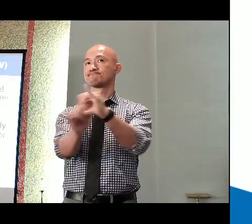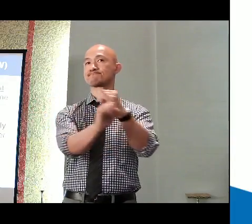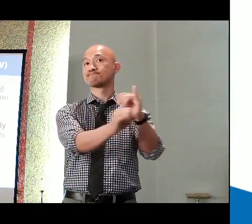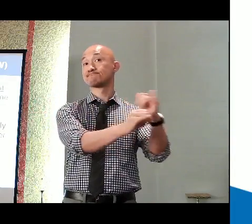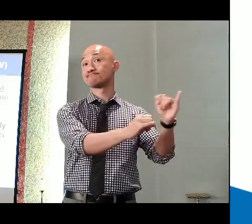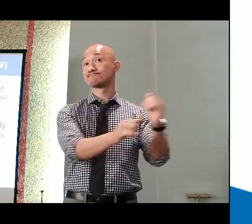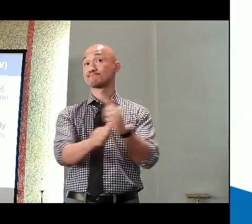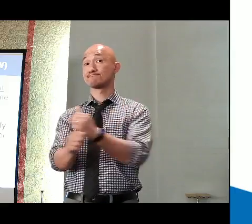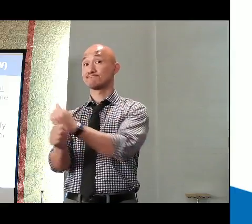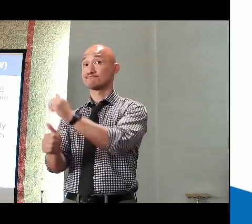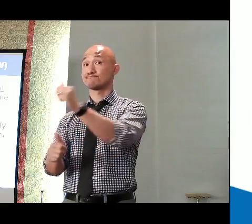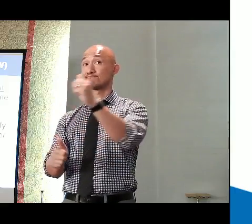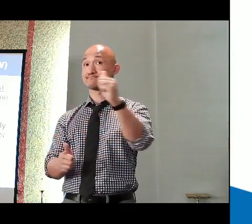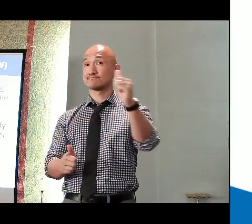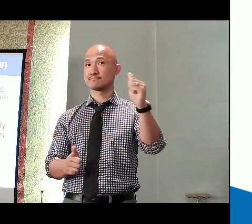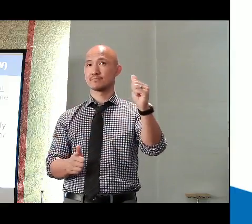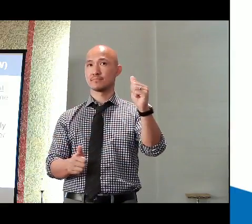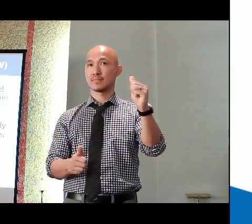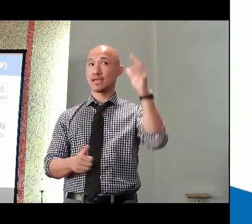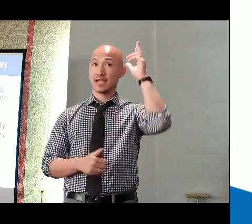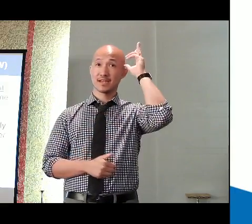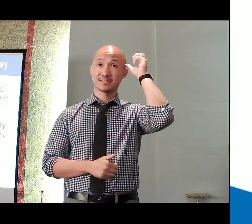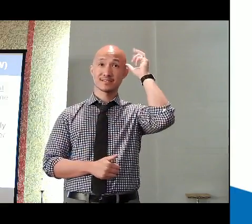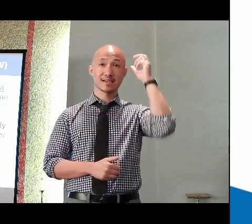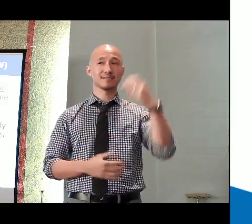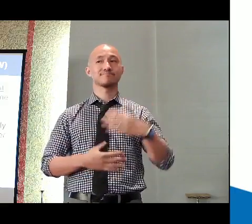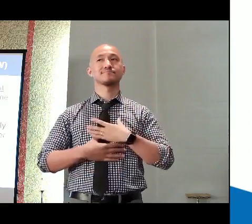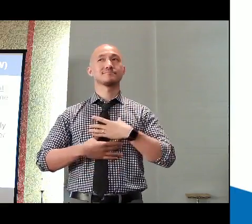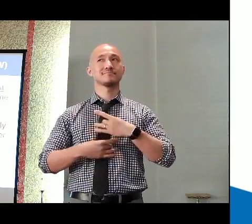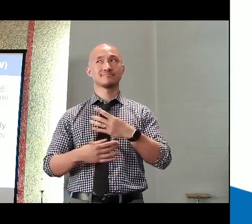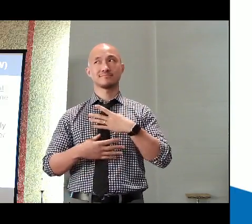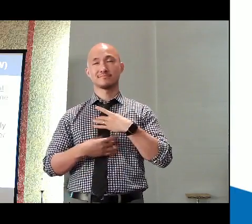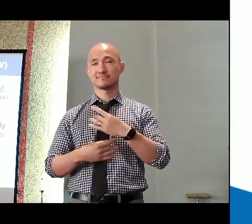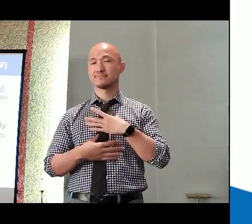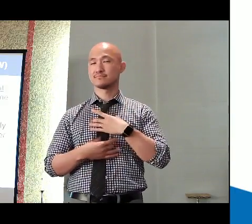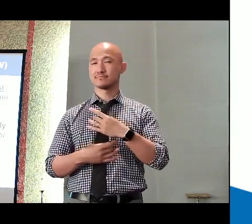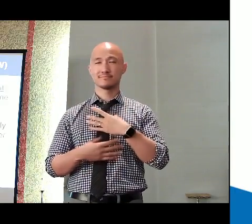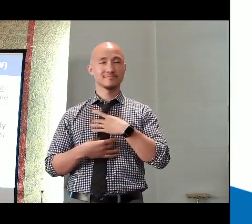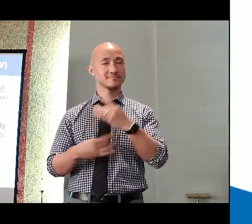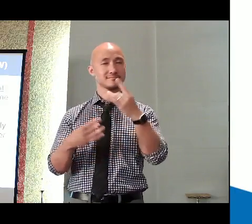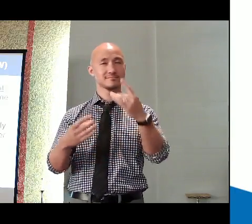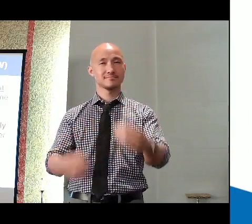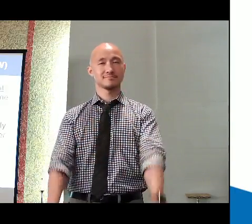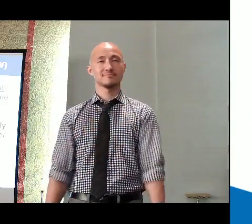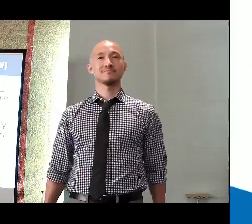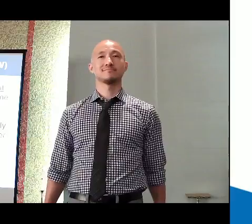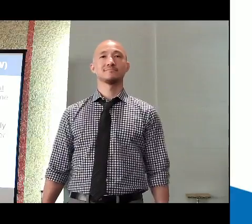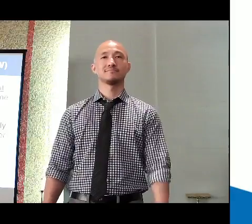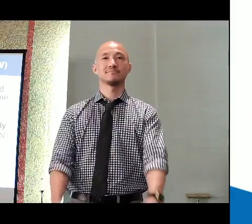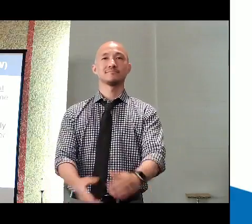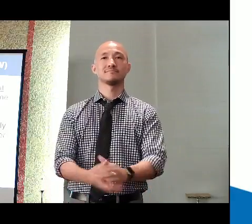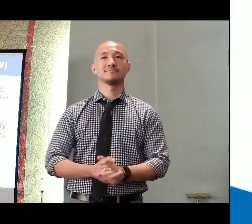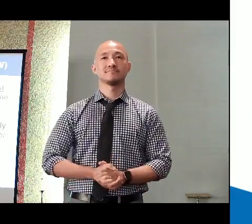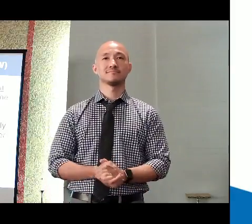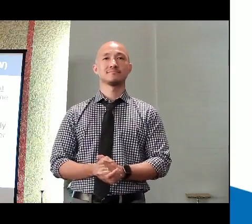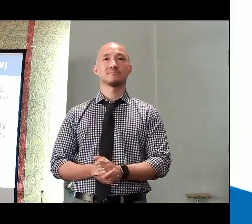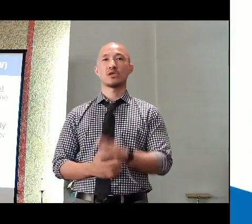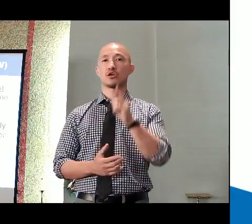Satan creeps his way into the church and mars that plan God has for your family from the